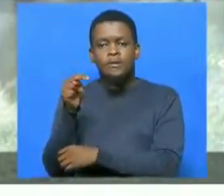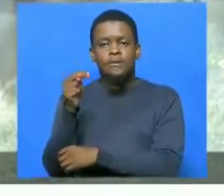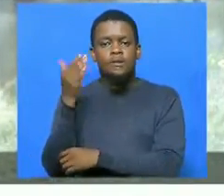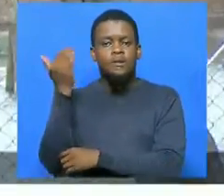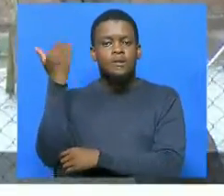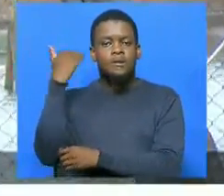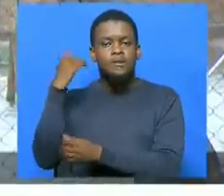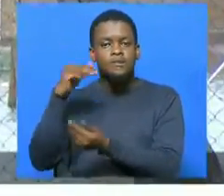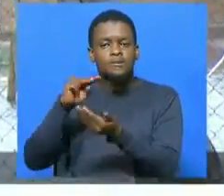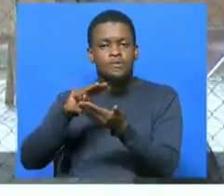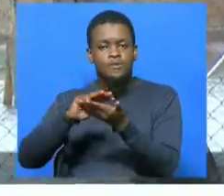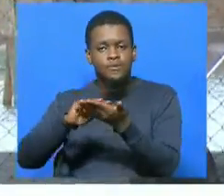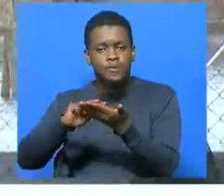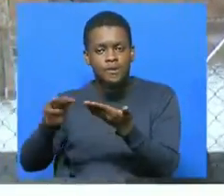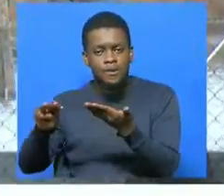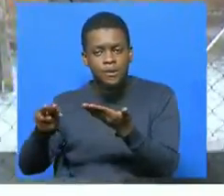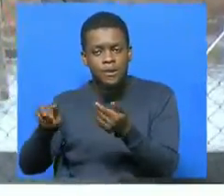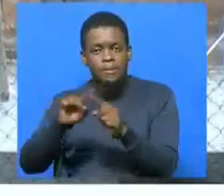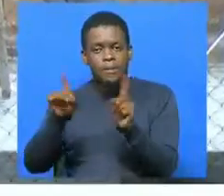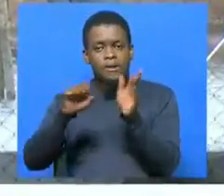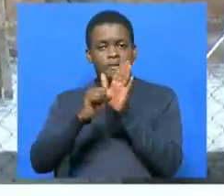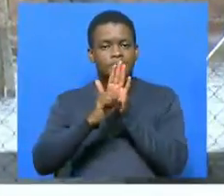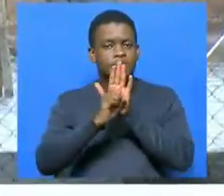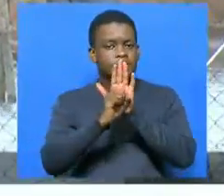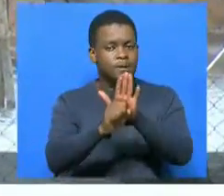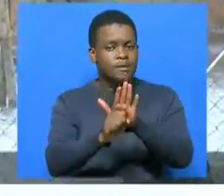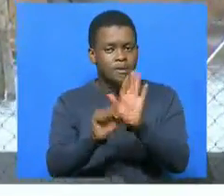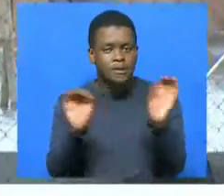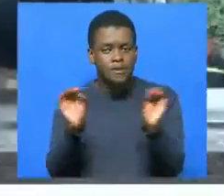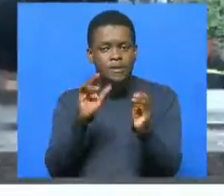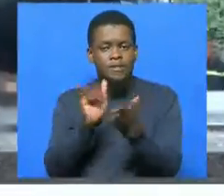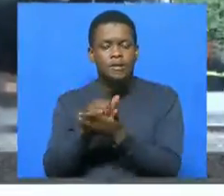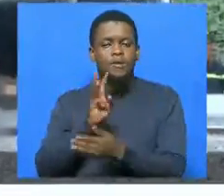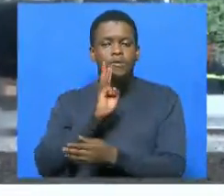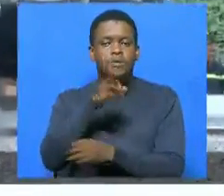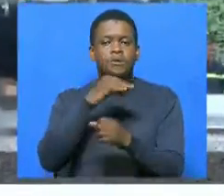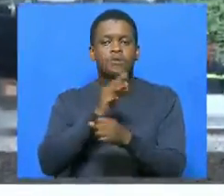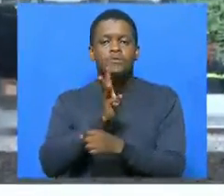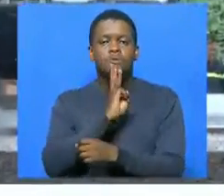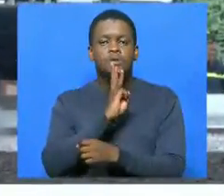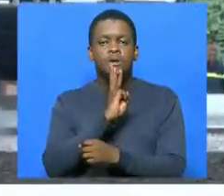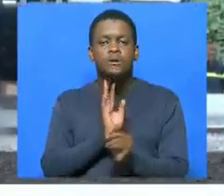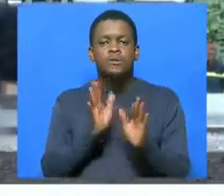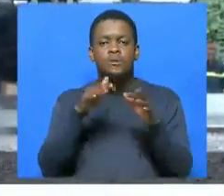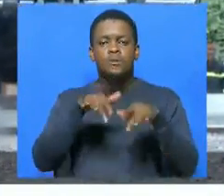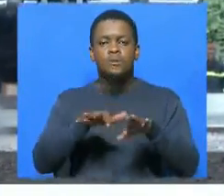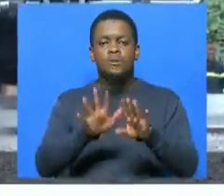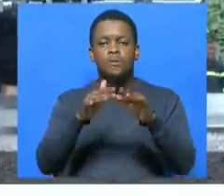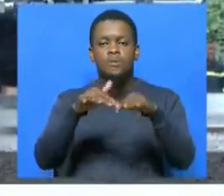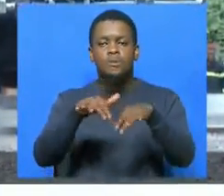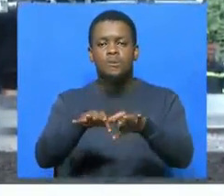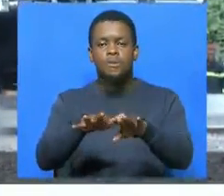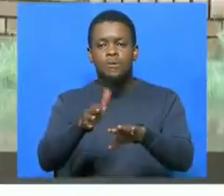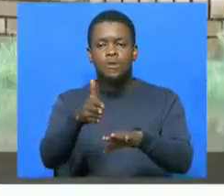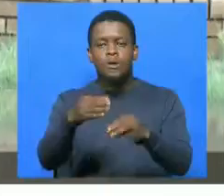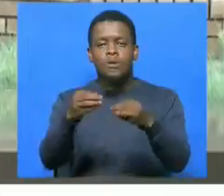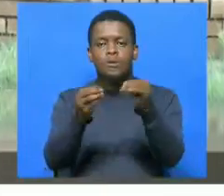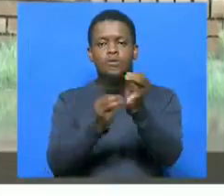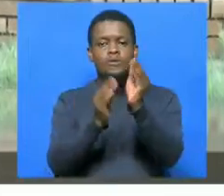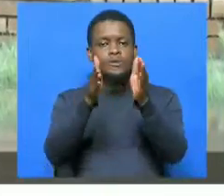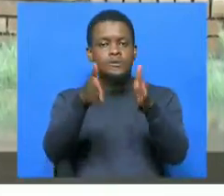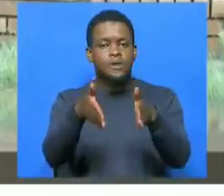shows no signs of letting up, leading to flooding in some areas. Officials are on the ground to assist those in